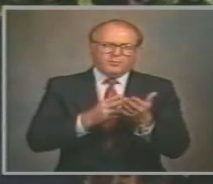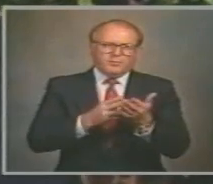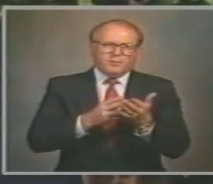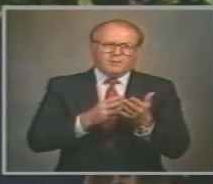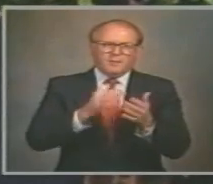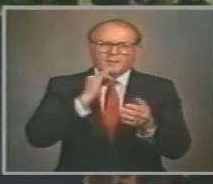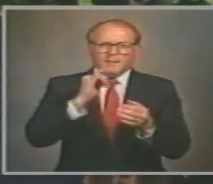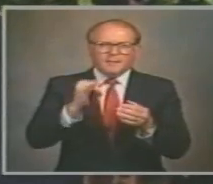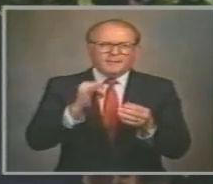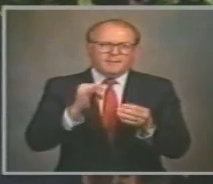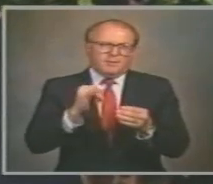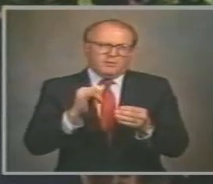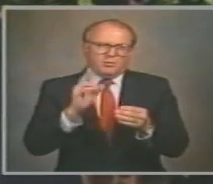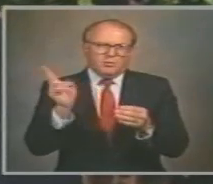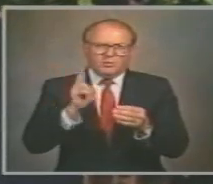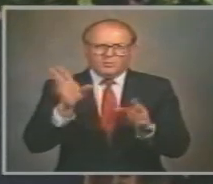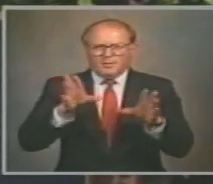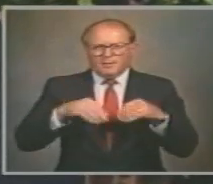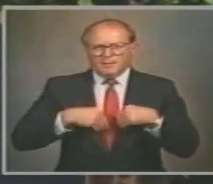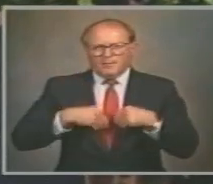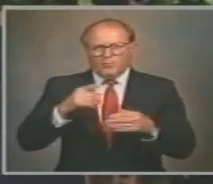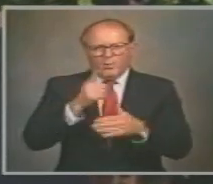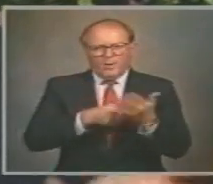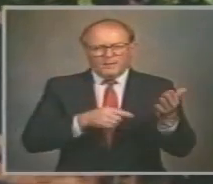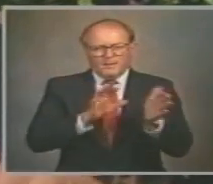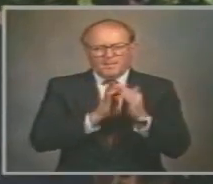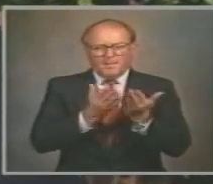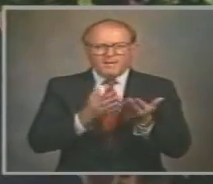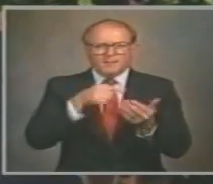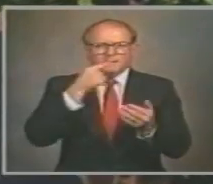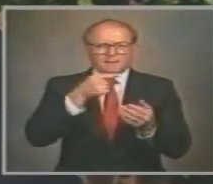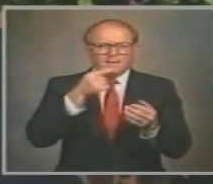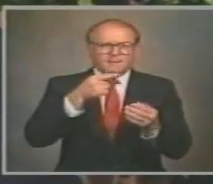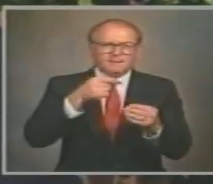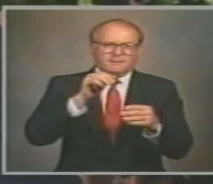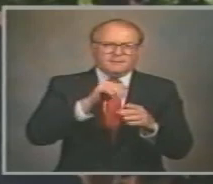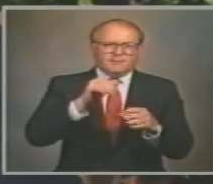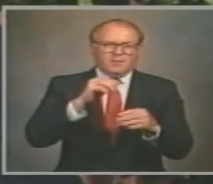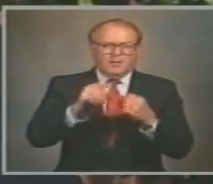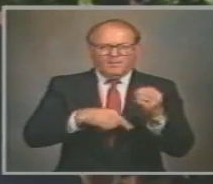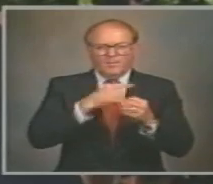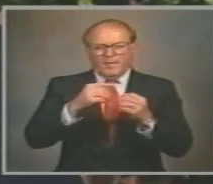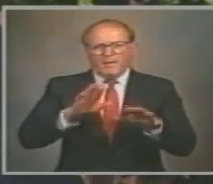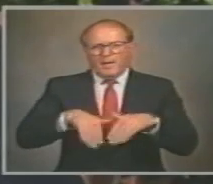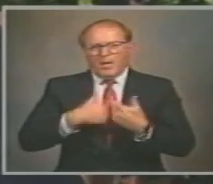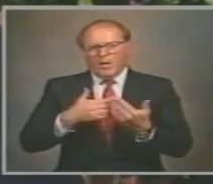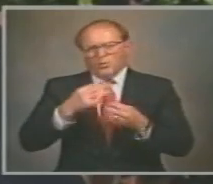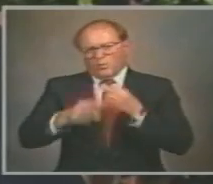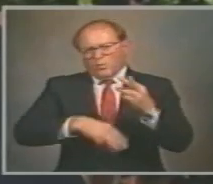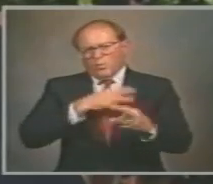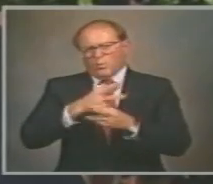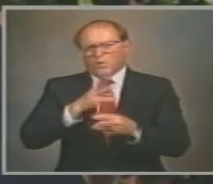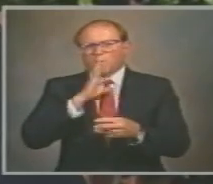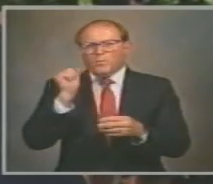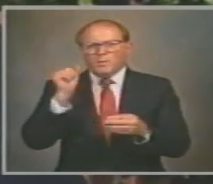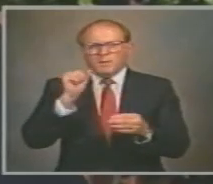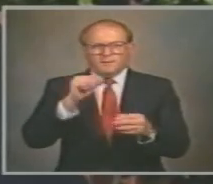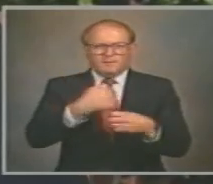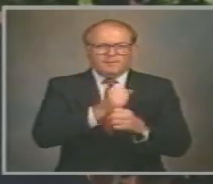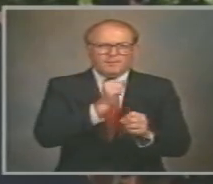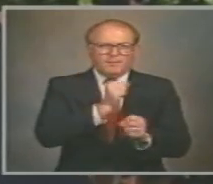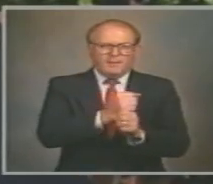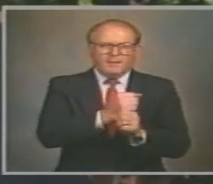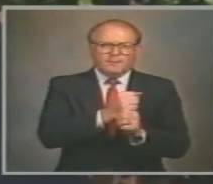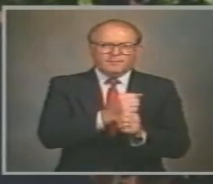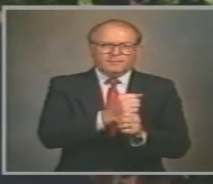biblical account of creation in Genesis 1 and 2 and in Psalms 33 and others, as we read from Psalms 33 a little while